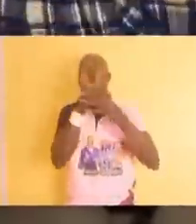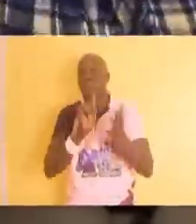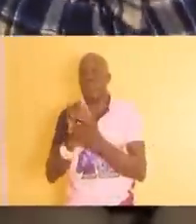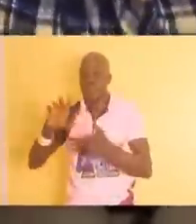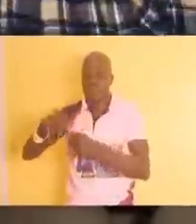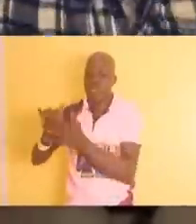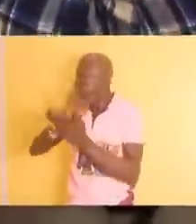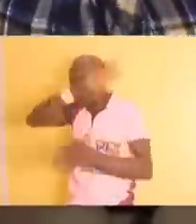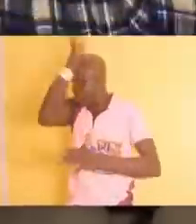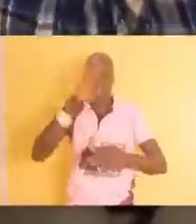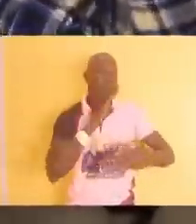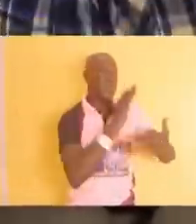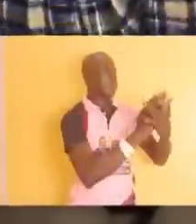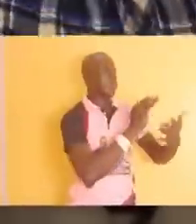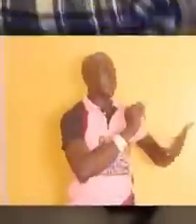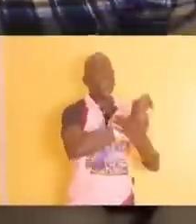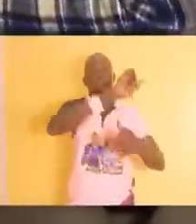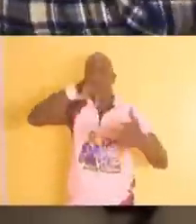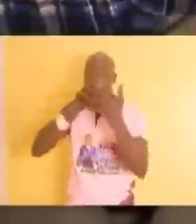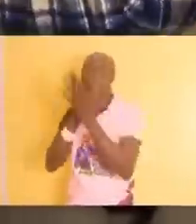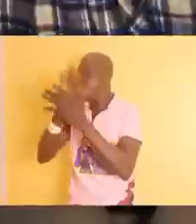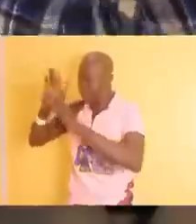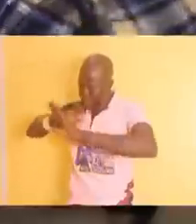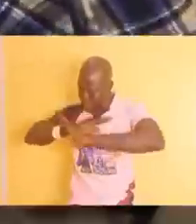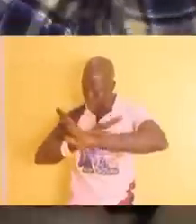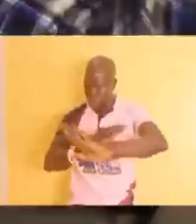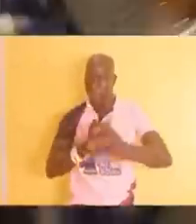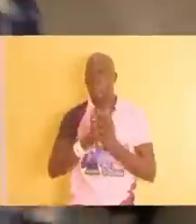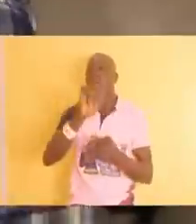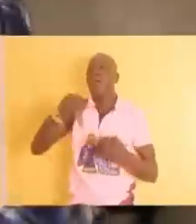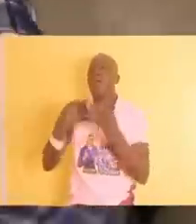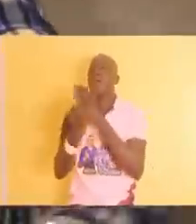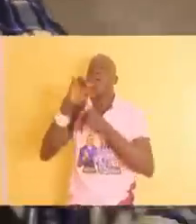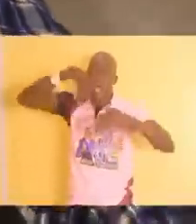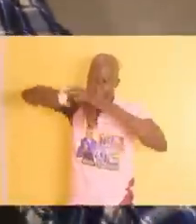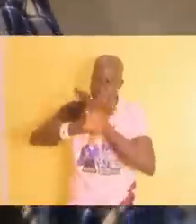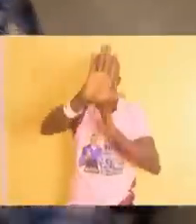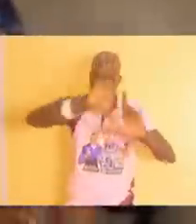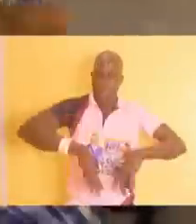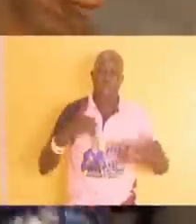the miraculous end that is unstoppable, that is unblockable.